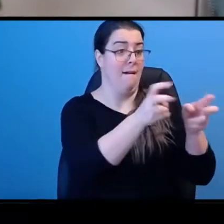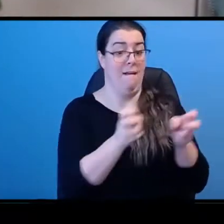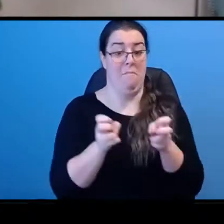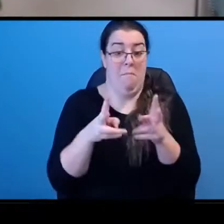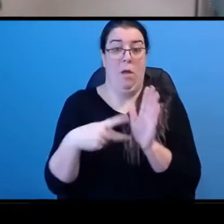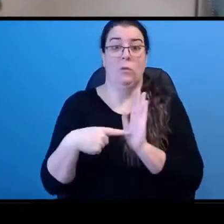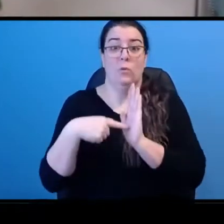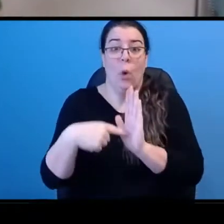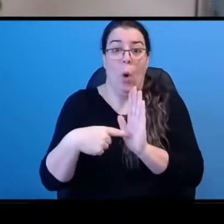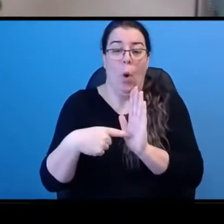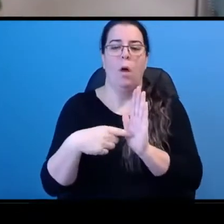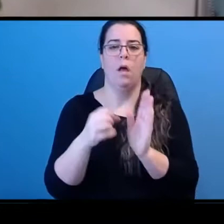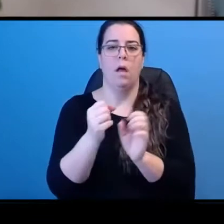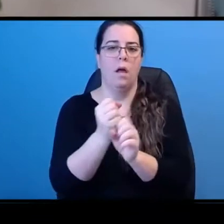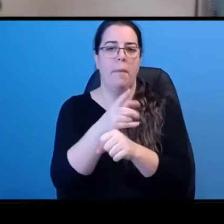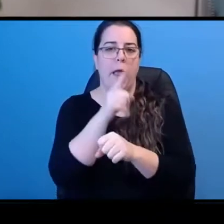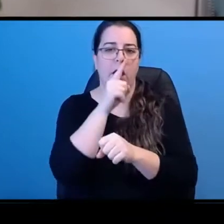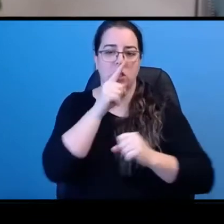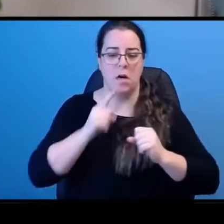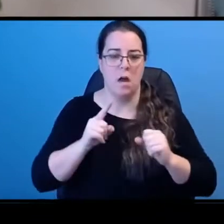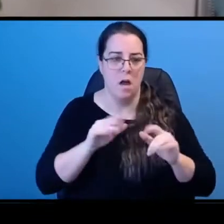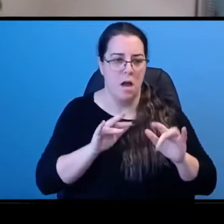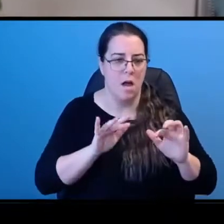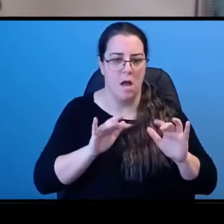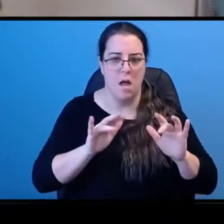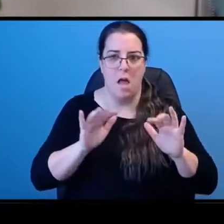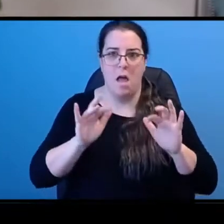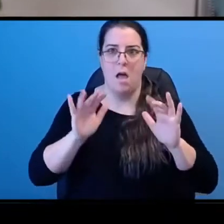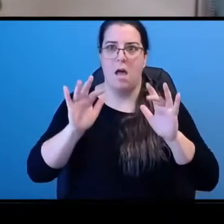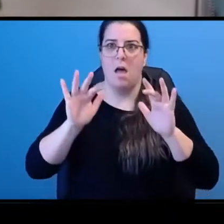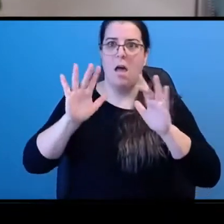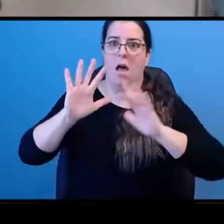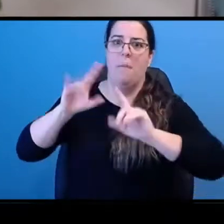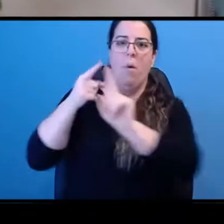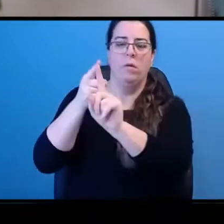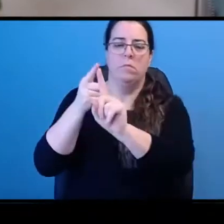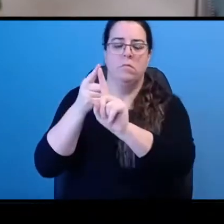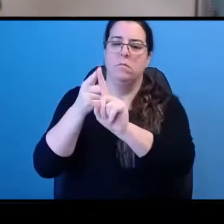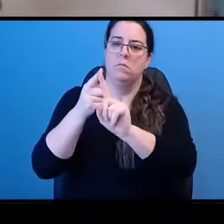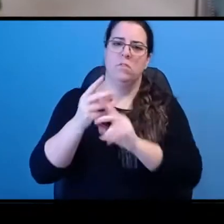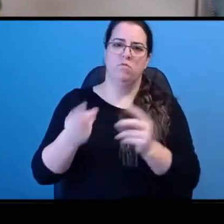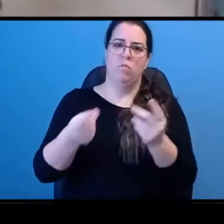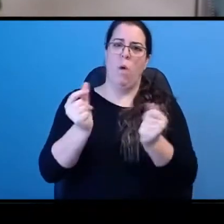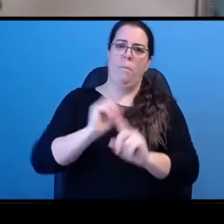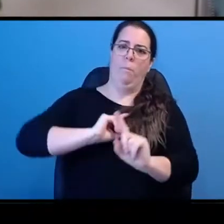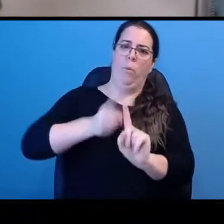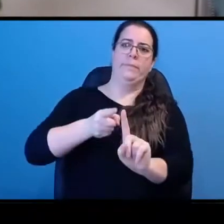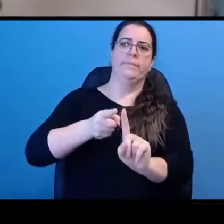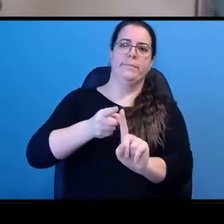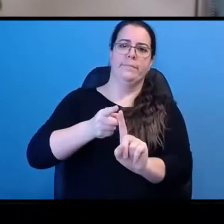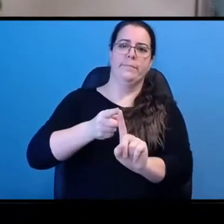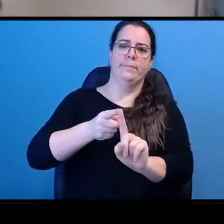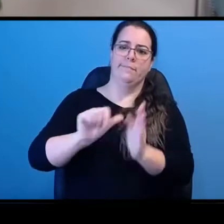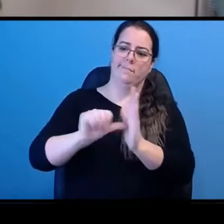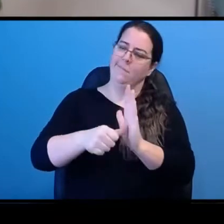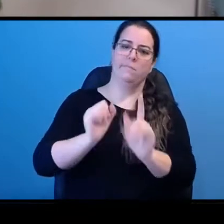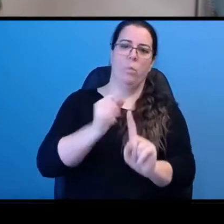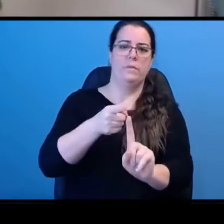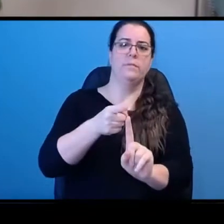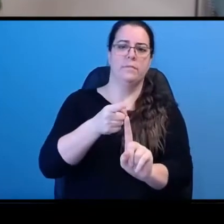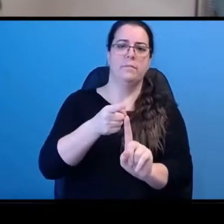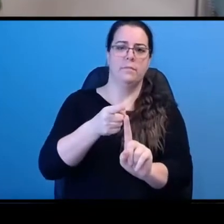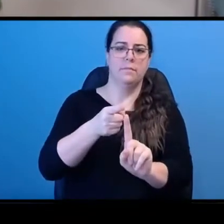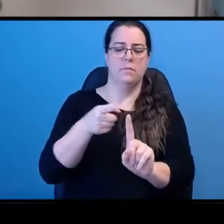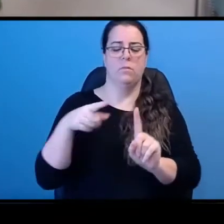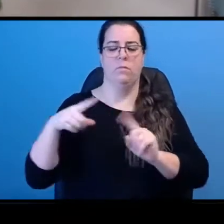need. You want to start exactly what you need them to see in order for them to get a full picture of the scope of your project.